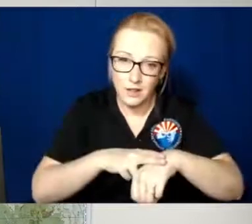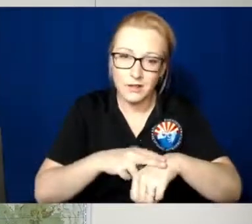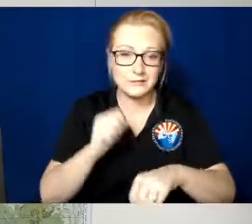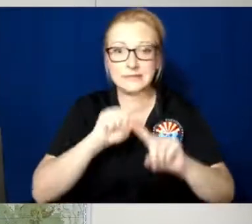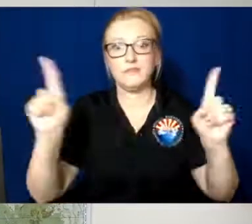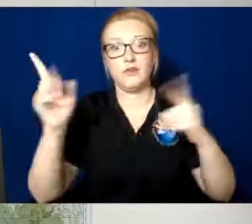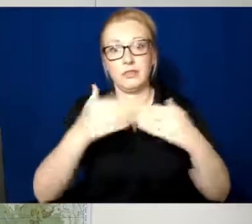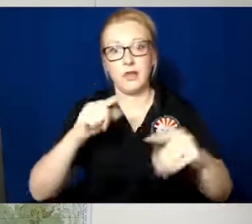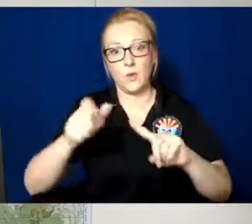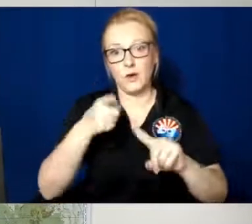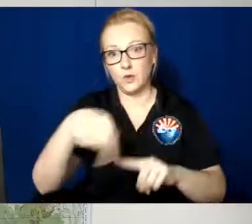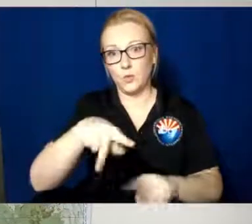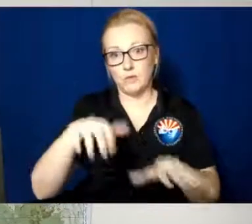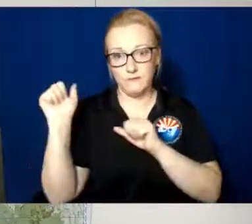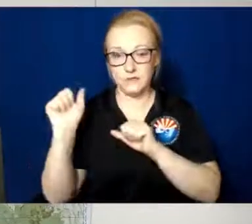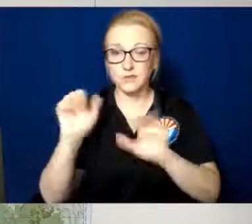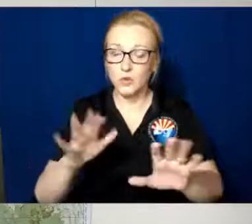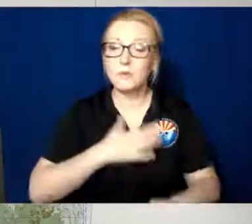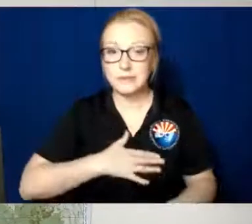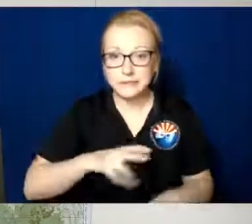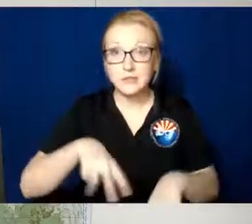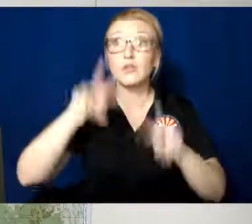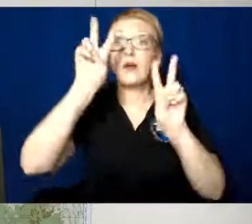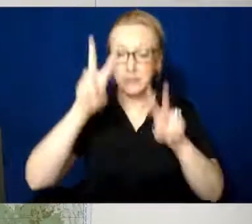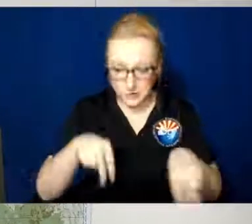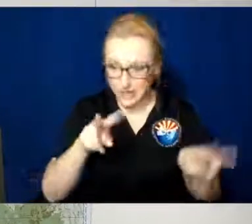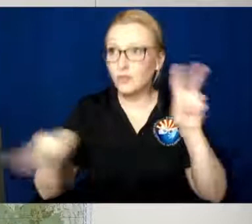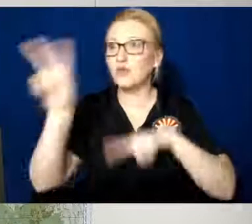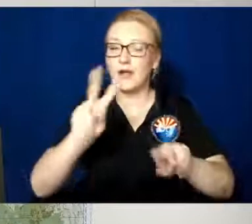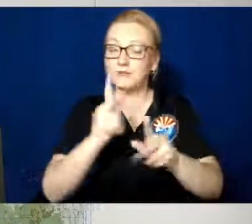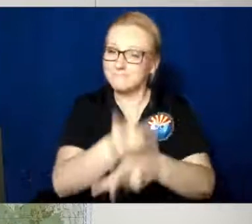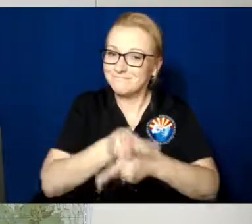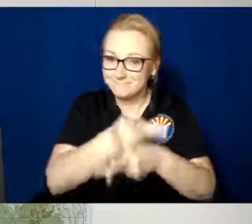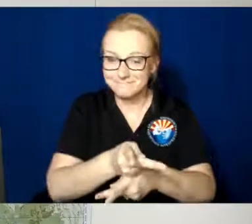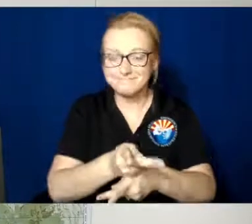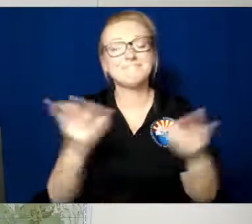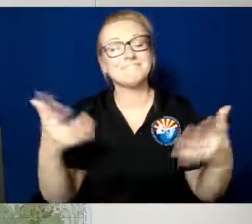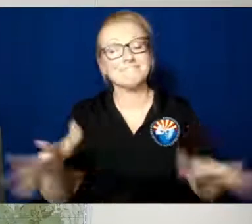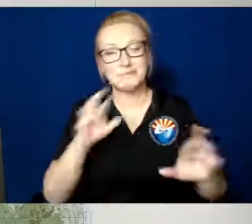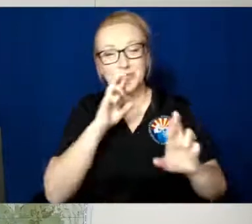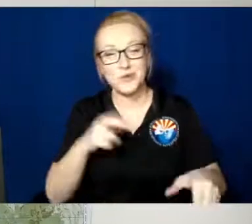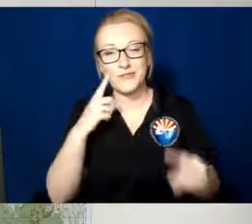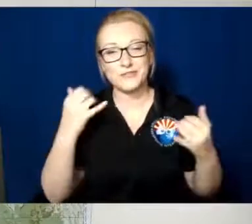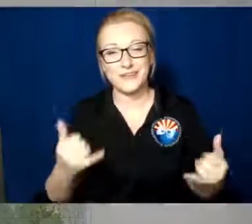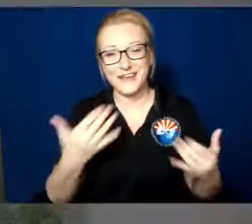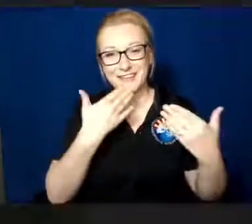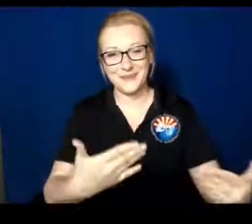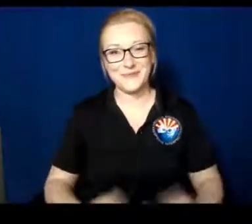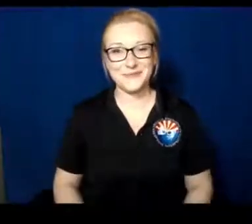very heads up. We say look up, look down, look around. With that concludes your report for today. Thank you.